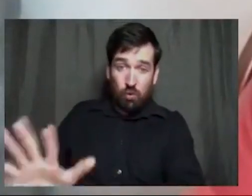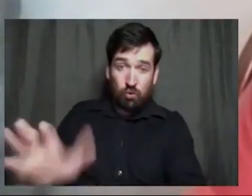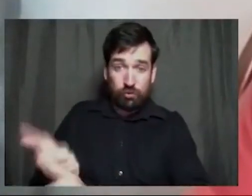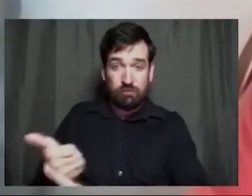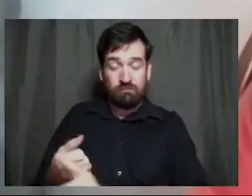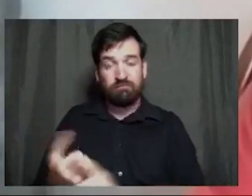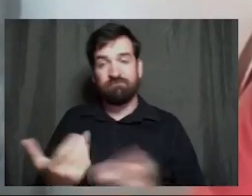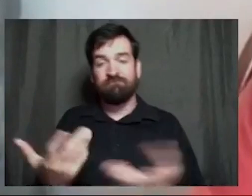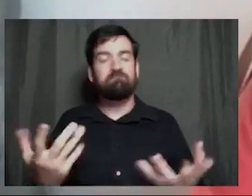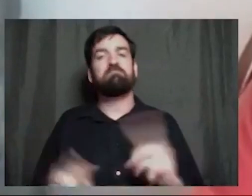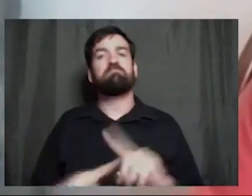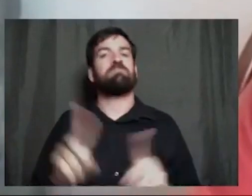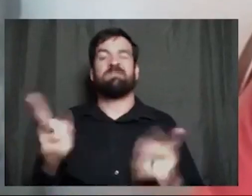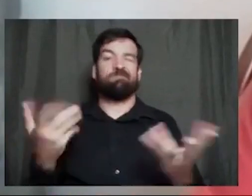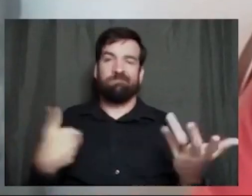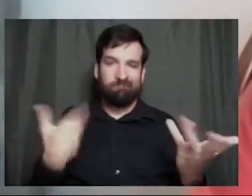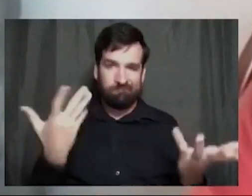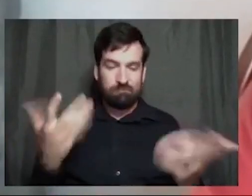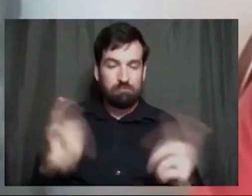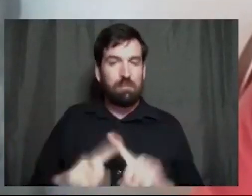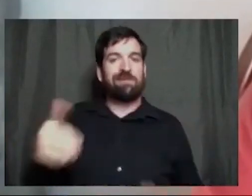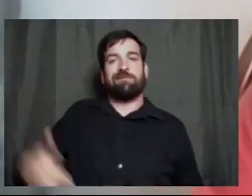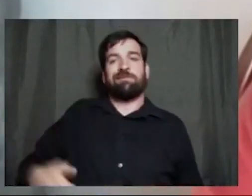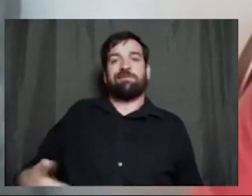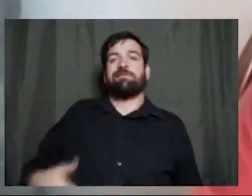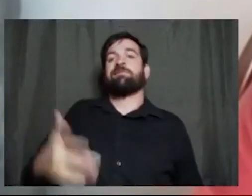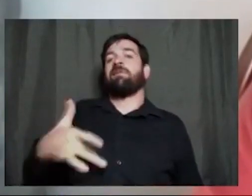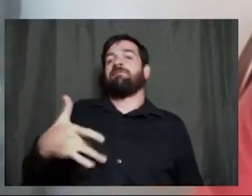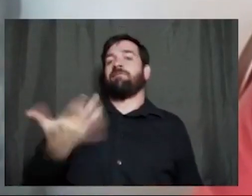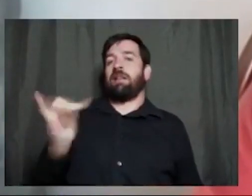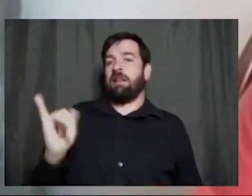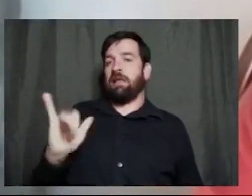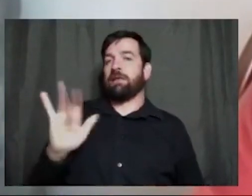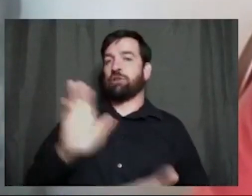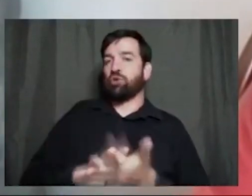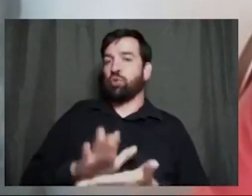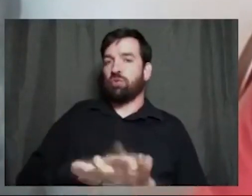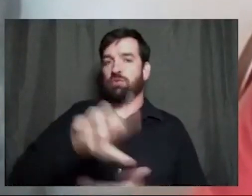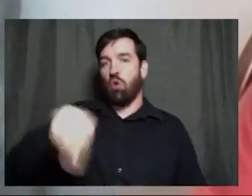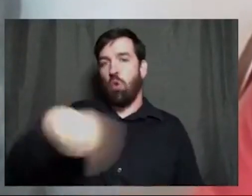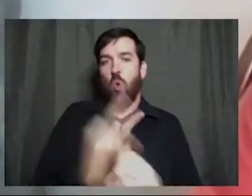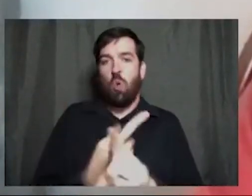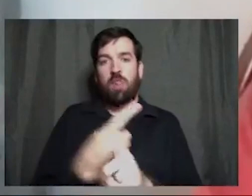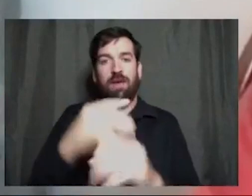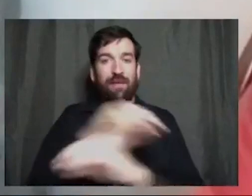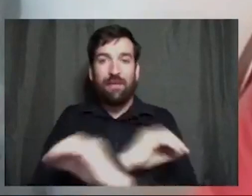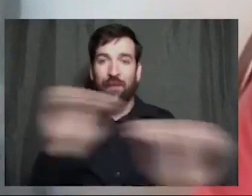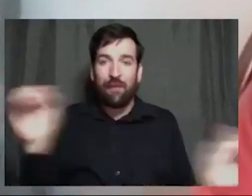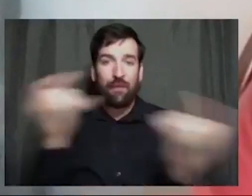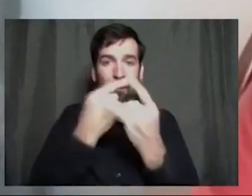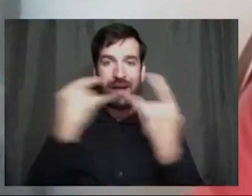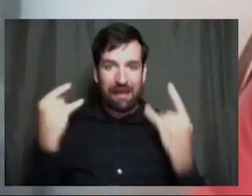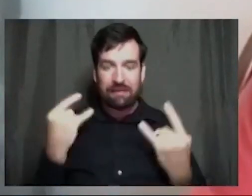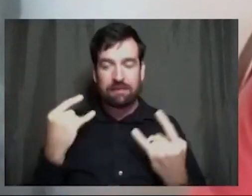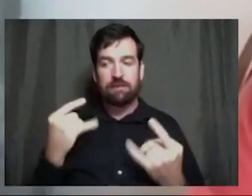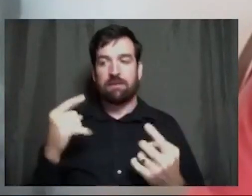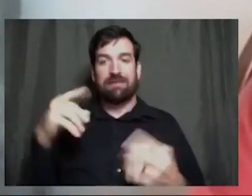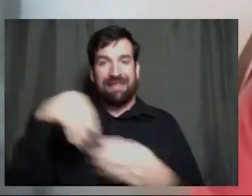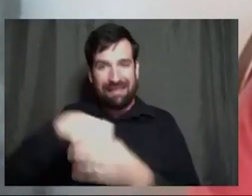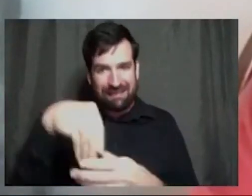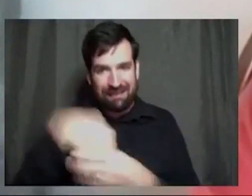says school, because again, that's the only indoor location she's been unmasked literally this entire time.